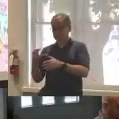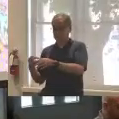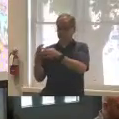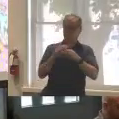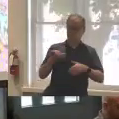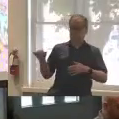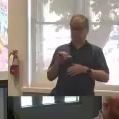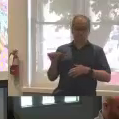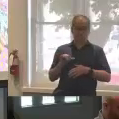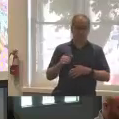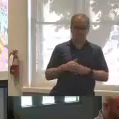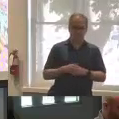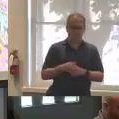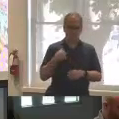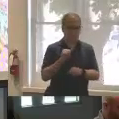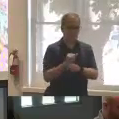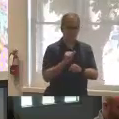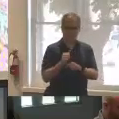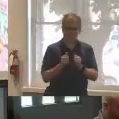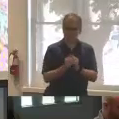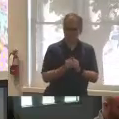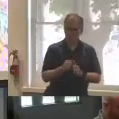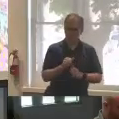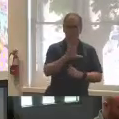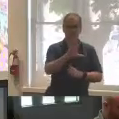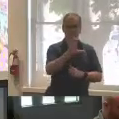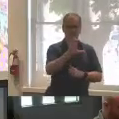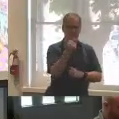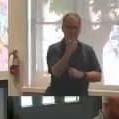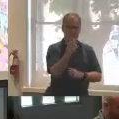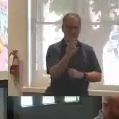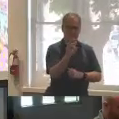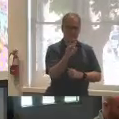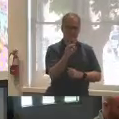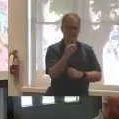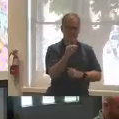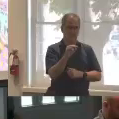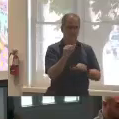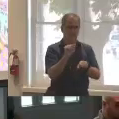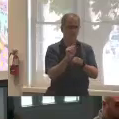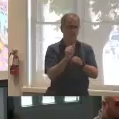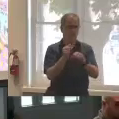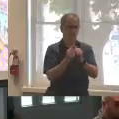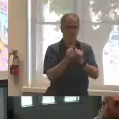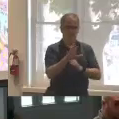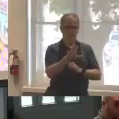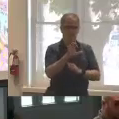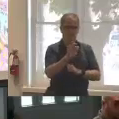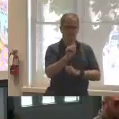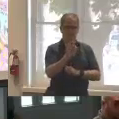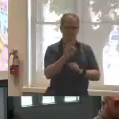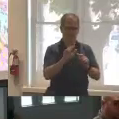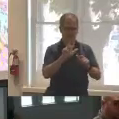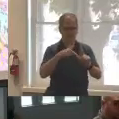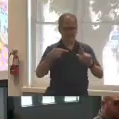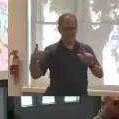with 519, which is a community agency, the largest community agency in Canada serving US LGBTQIA community members. It